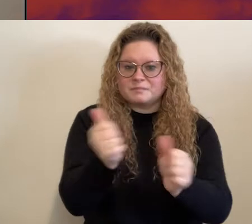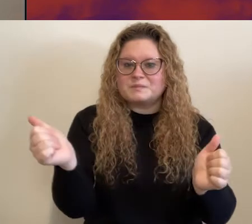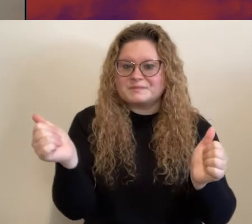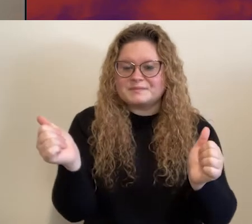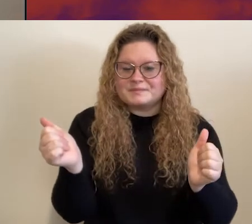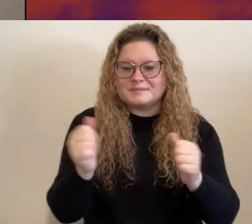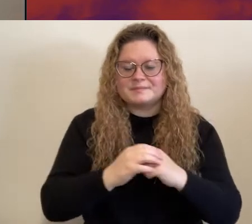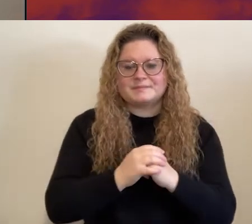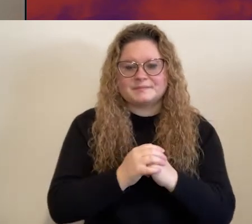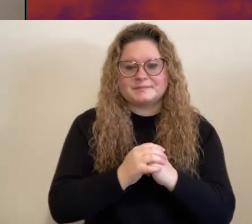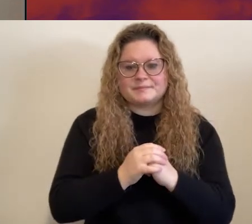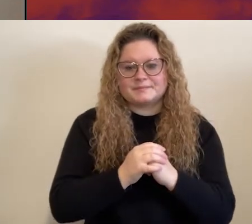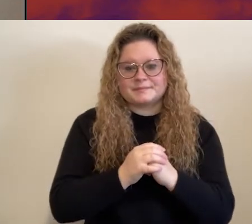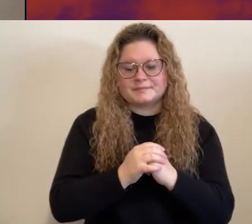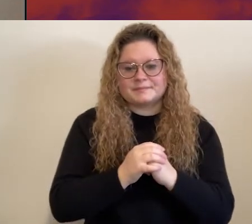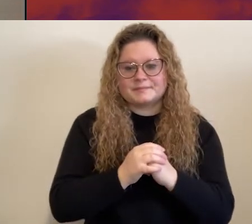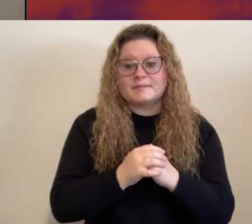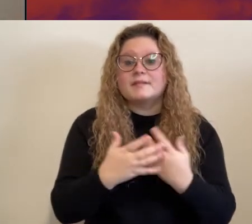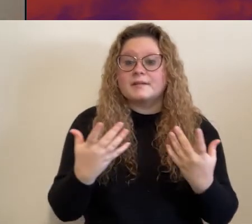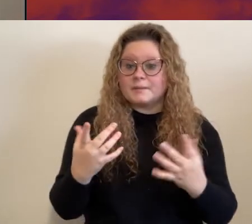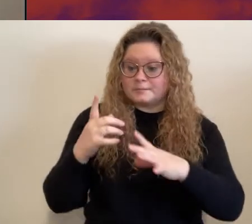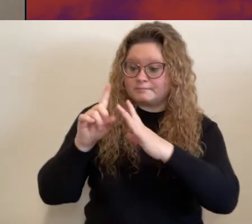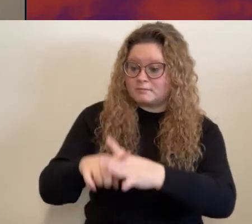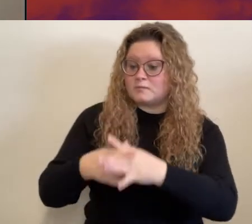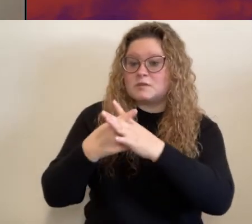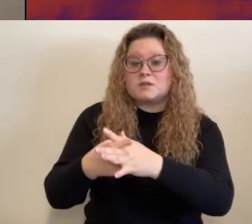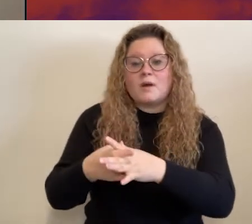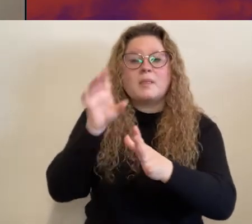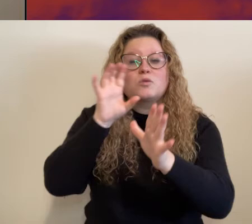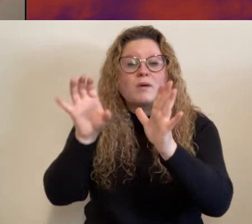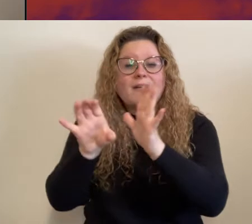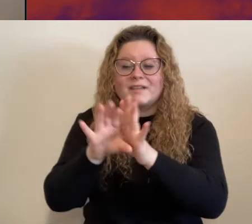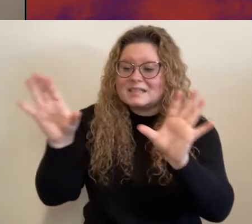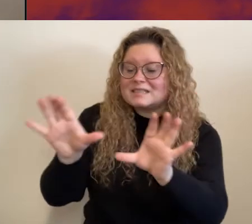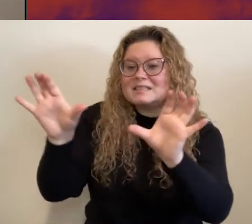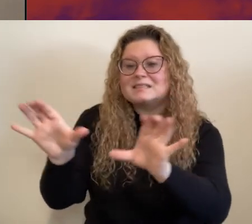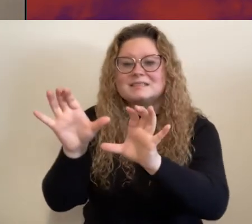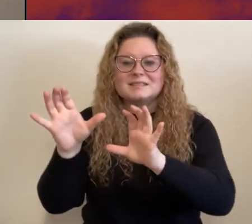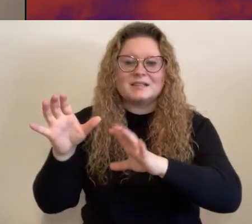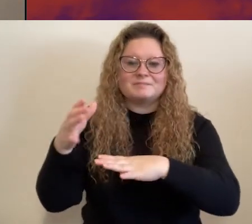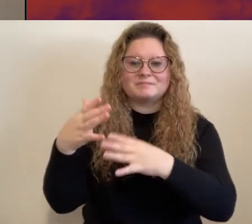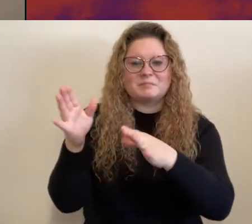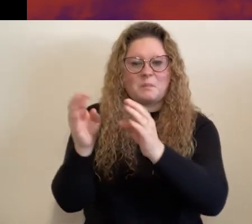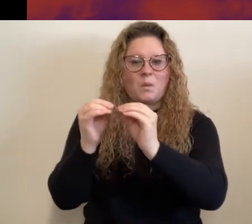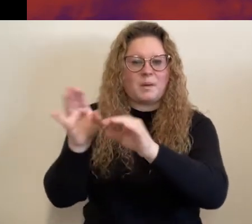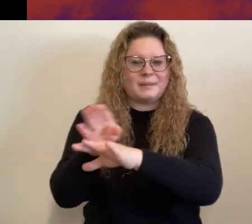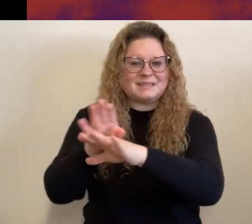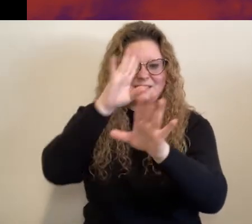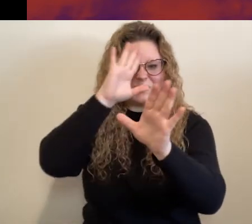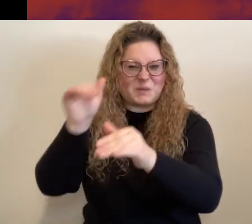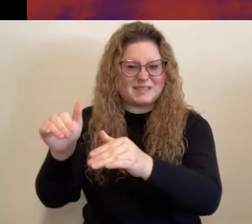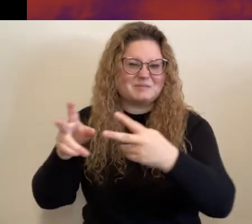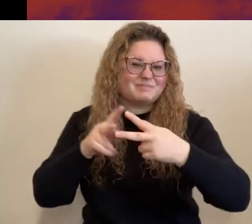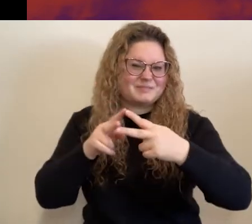move into building the brands and the graphics and the more technical logistical sides of things. That